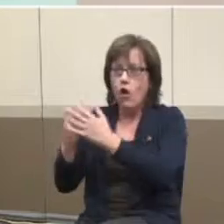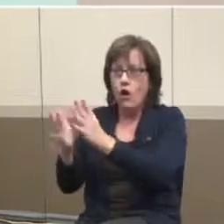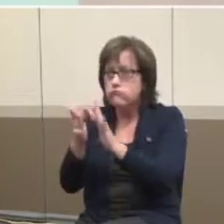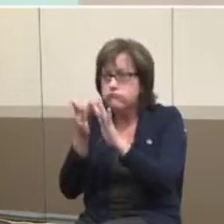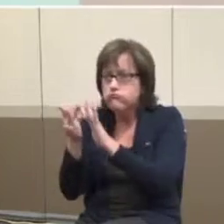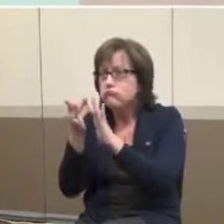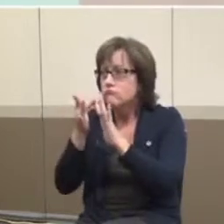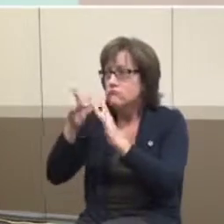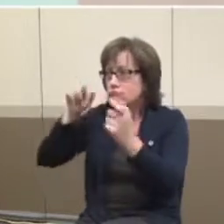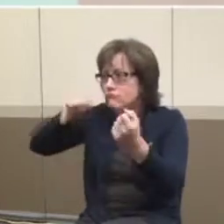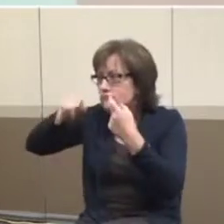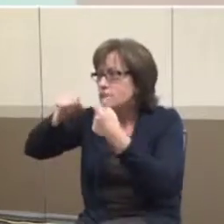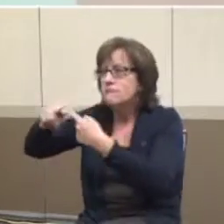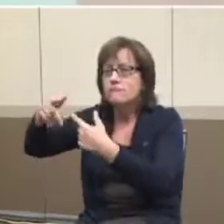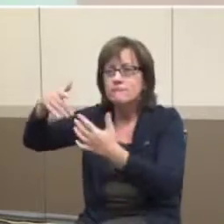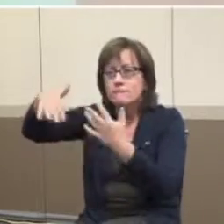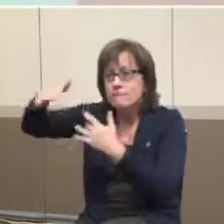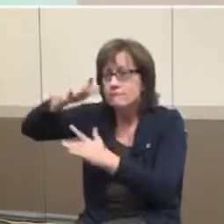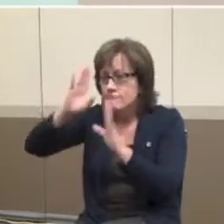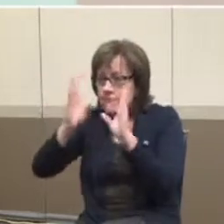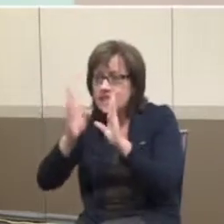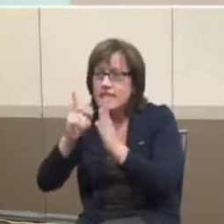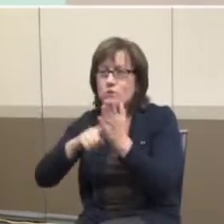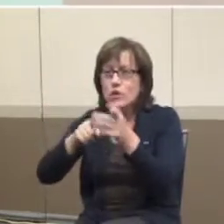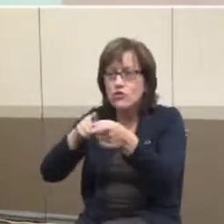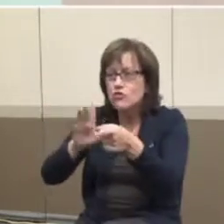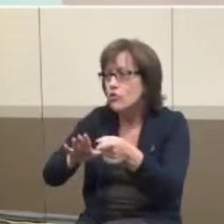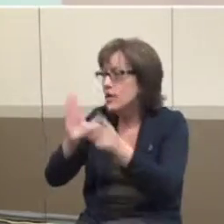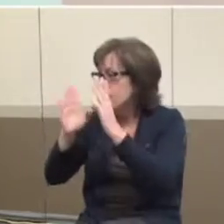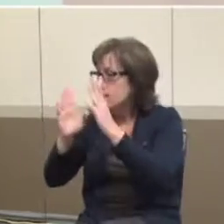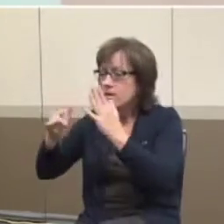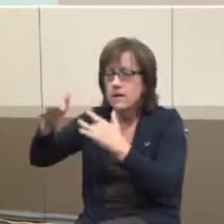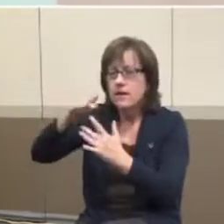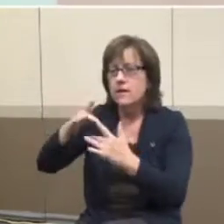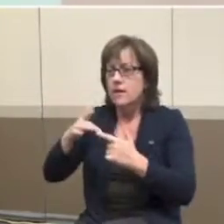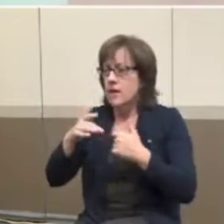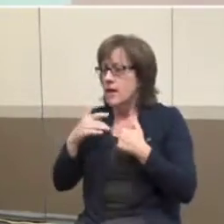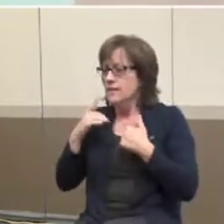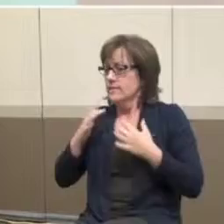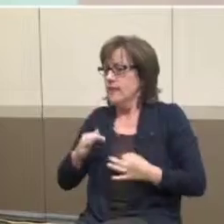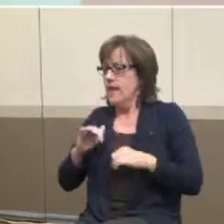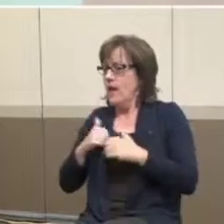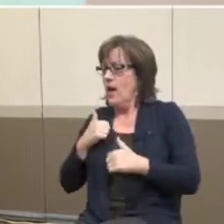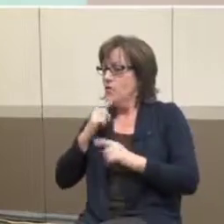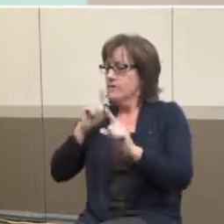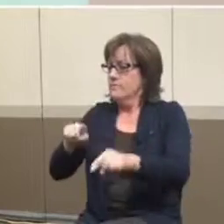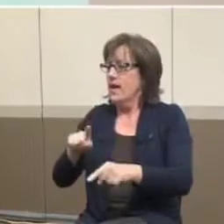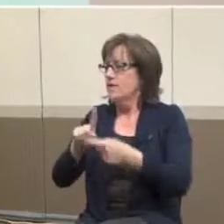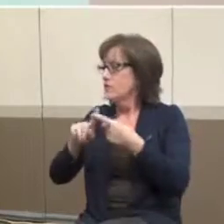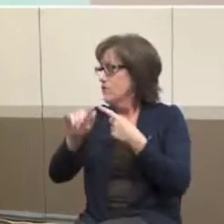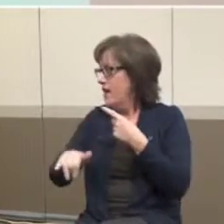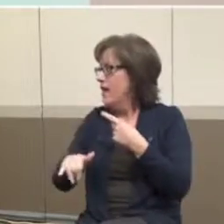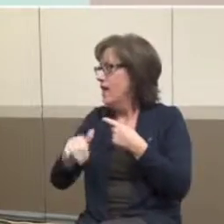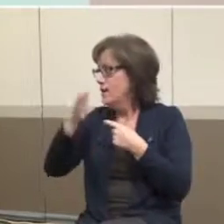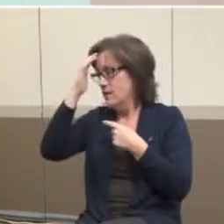connected, and we're really paying attention to what you're doing and then making a choice of how I'm going to respond based on